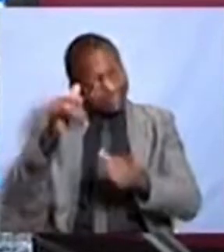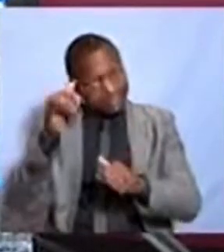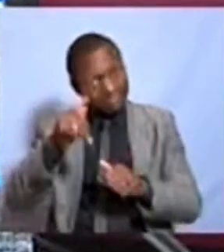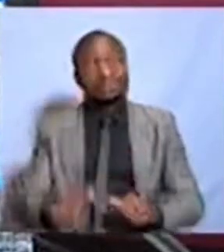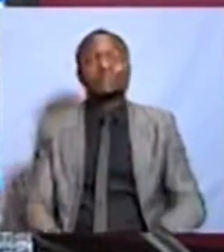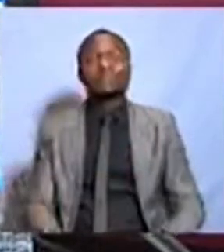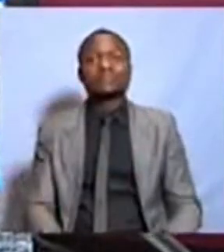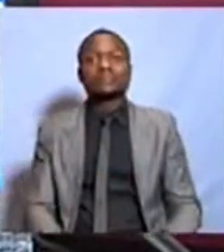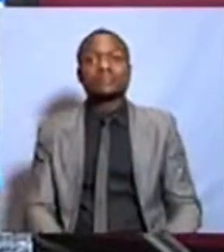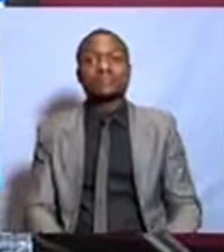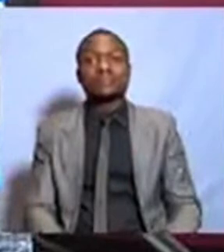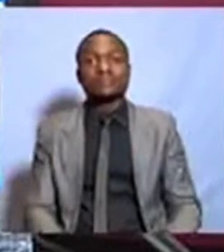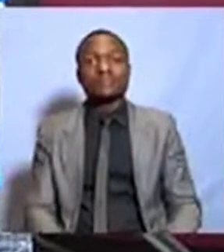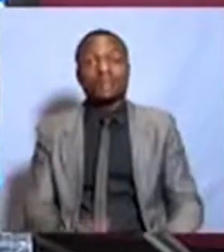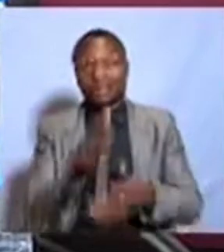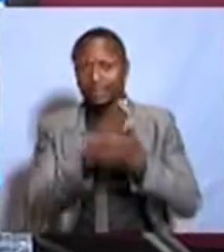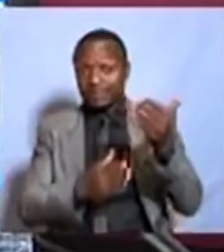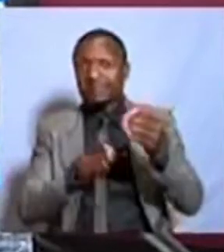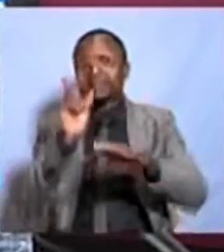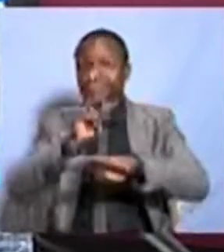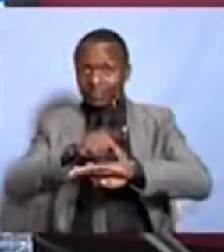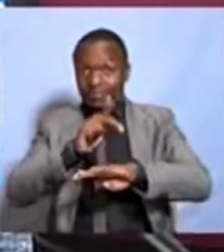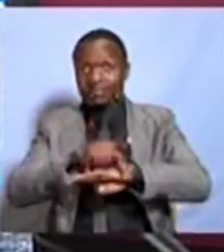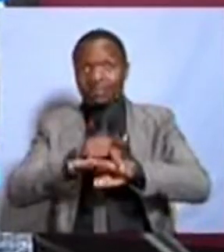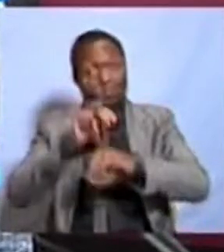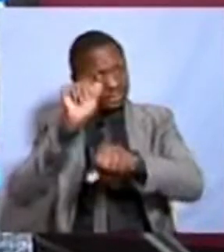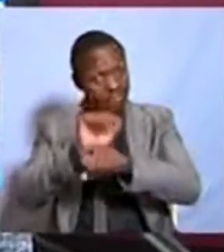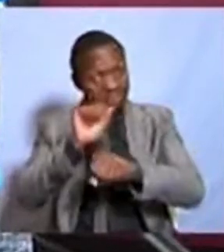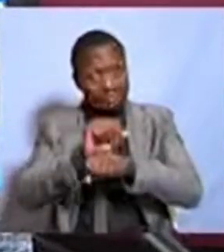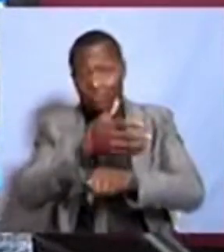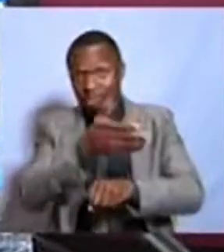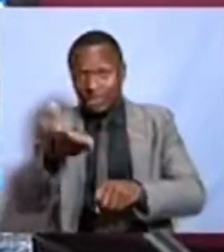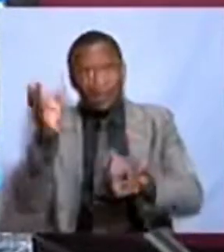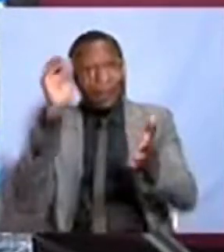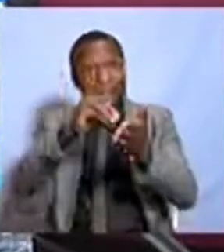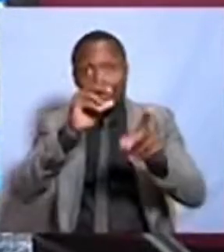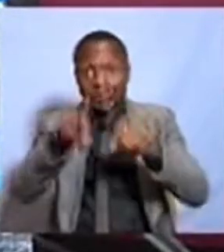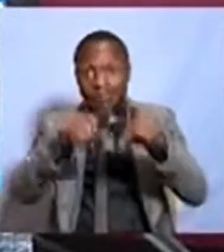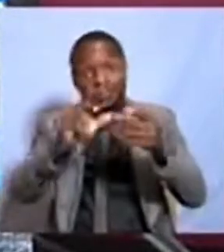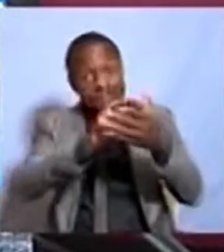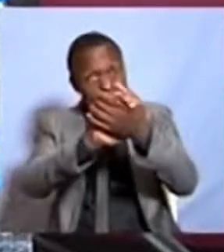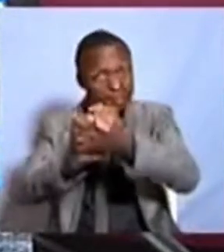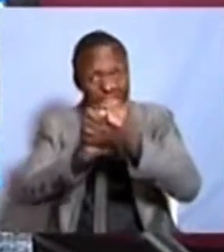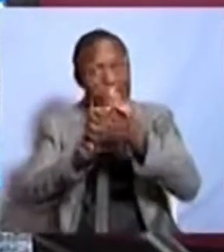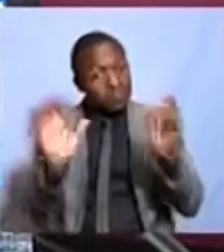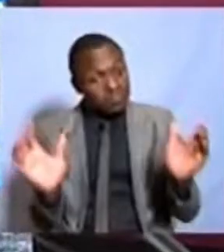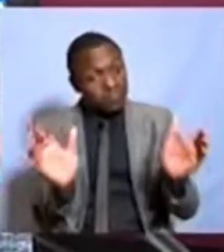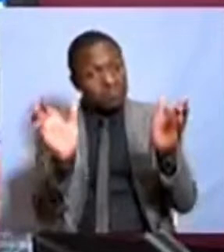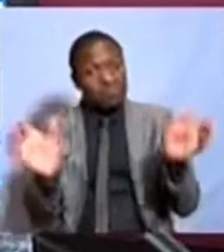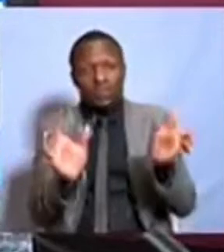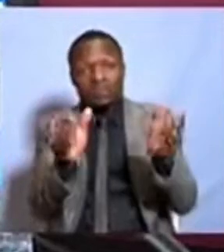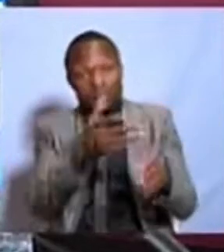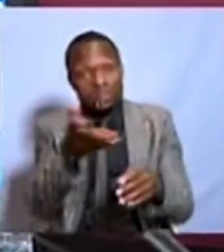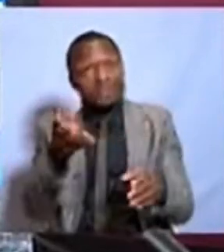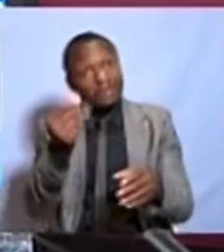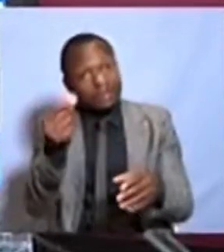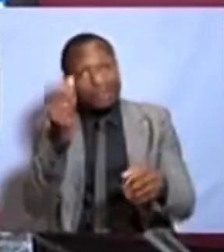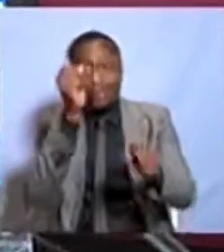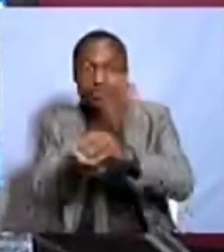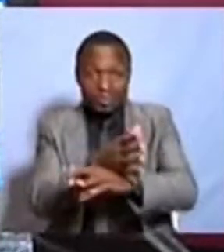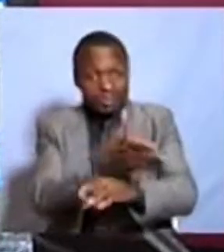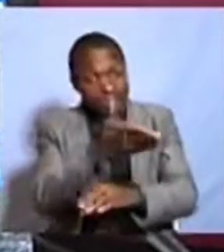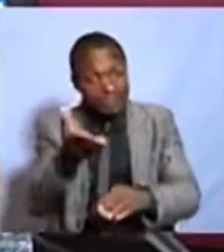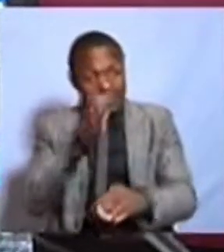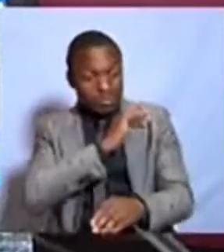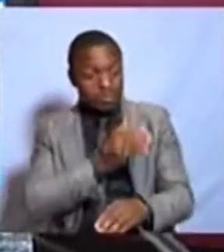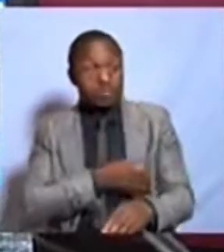and some of the projects that we work on are there to put people into cooperatives and encourage them to say, you know what, there's money available for